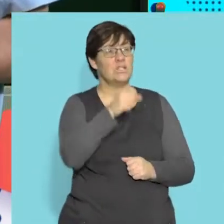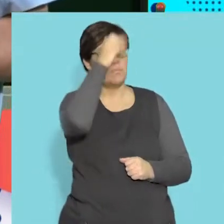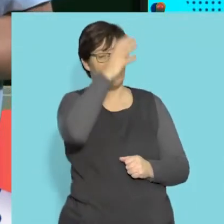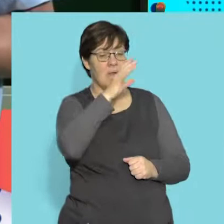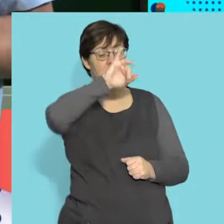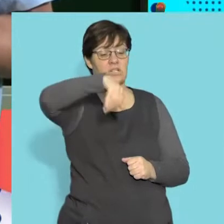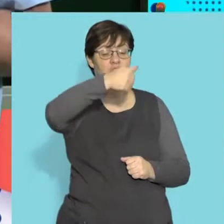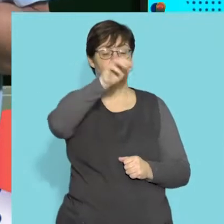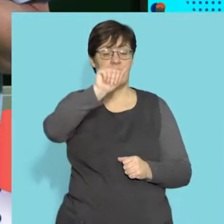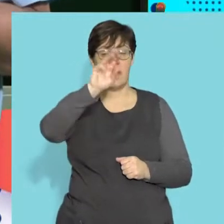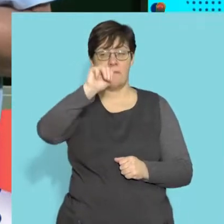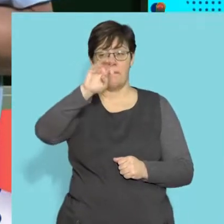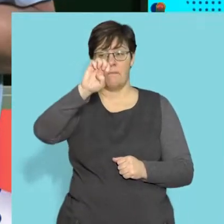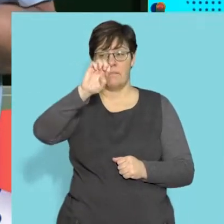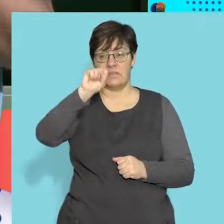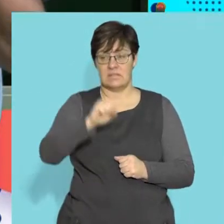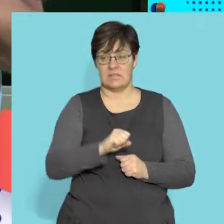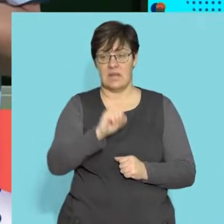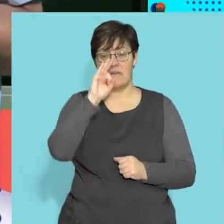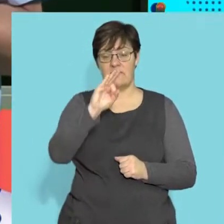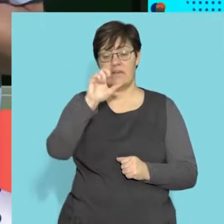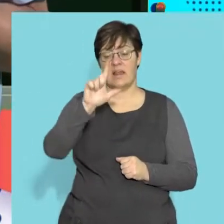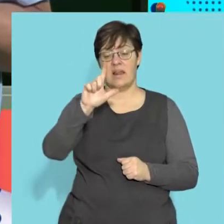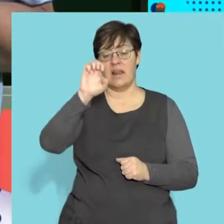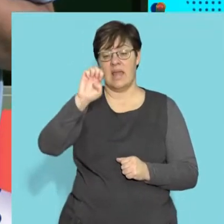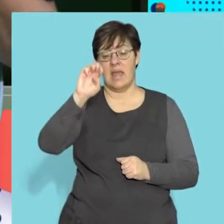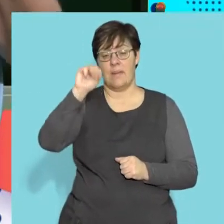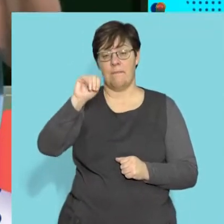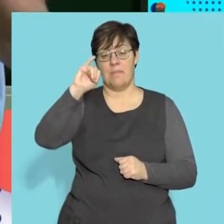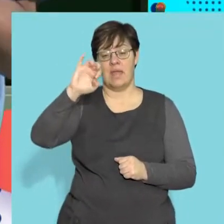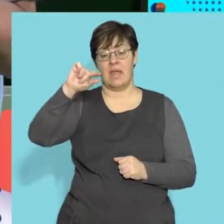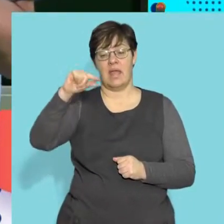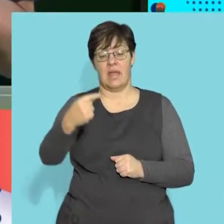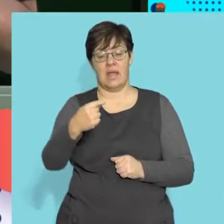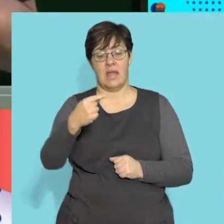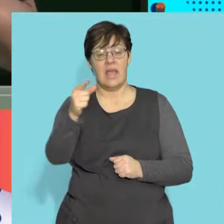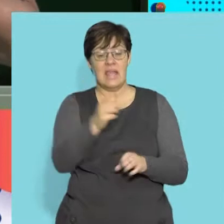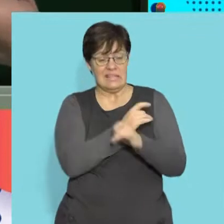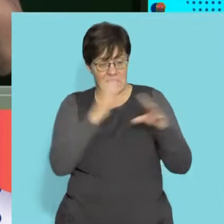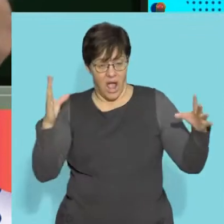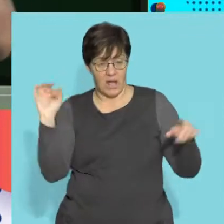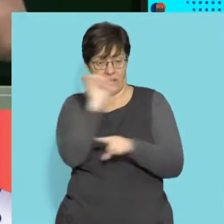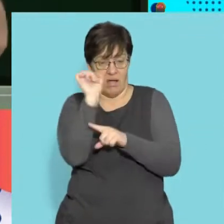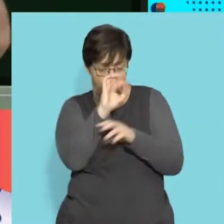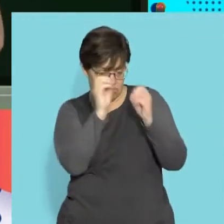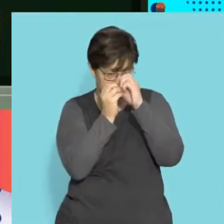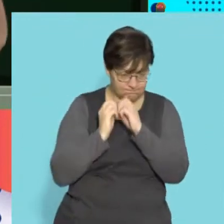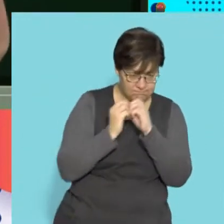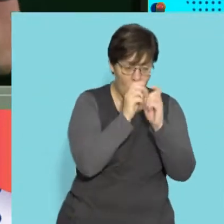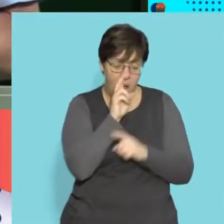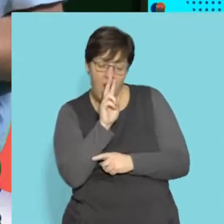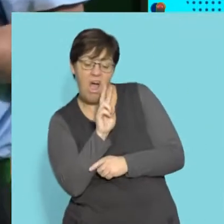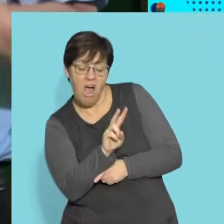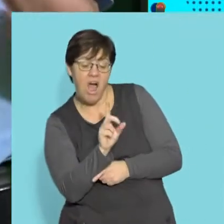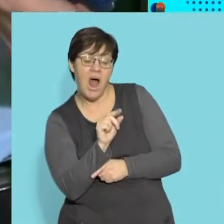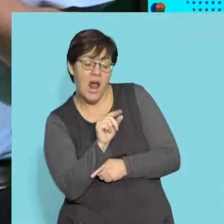thinking of a man called James Fleming. And Fleming kind of started to build motors because